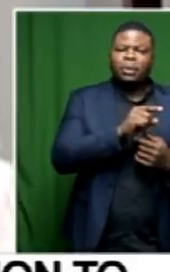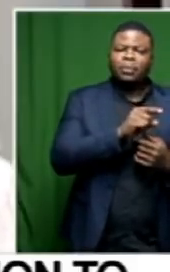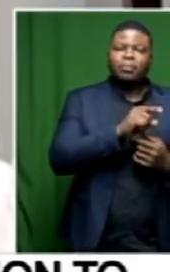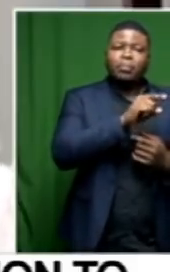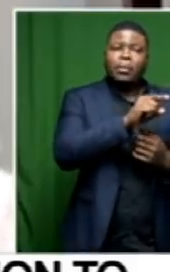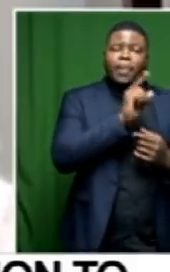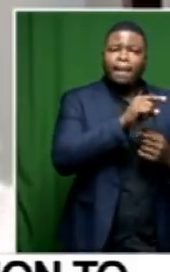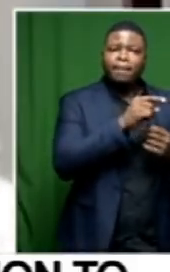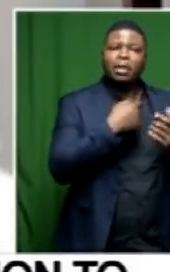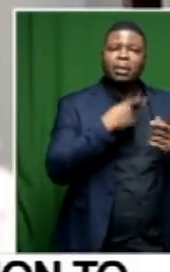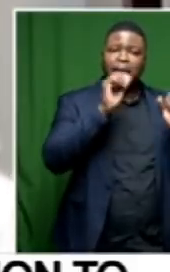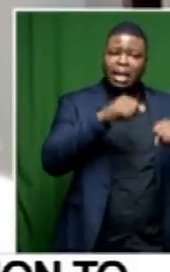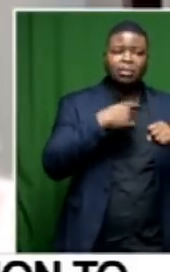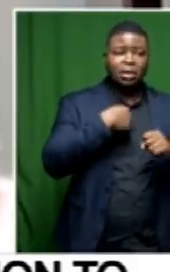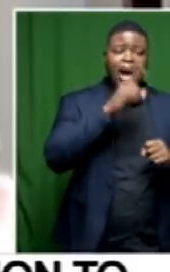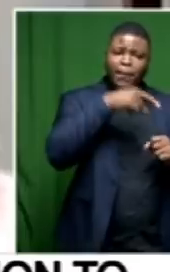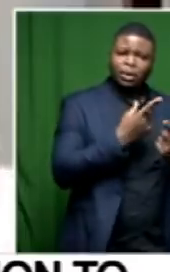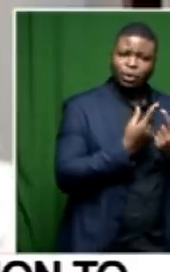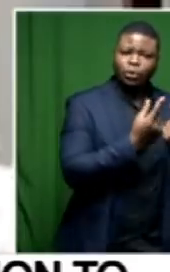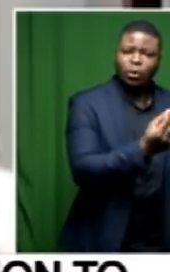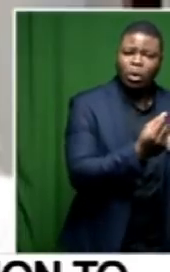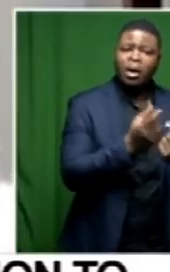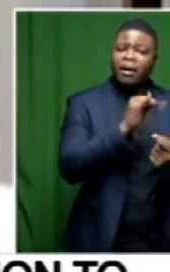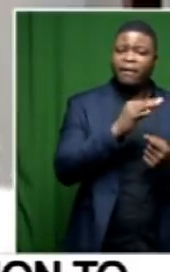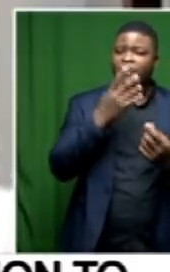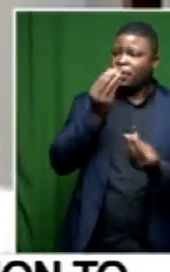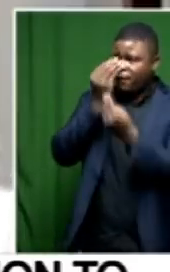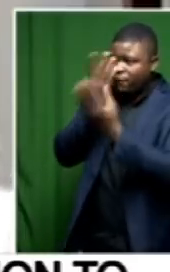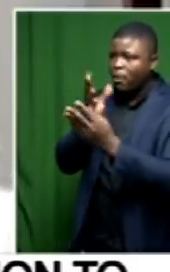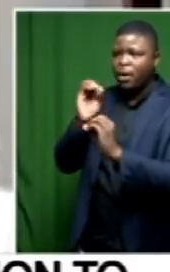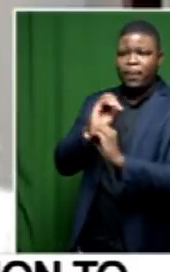I am required to do so, but I do not disclose.